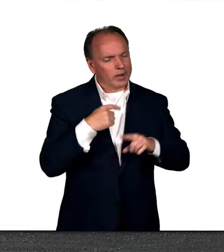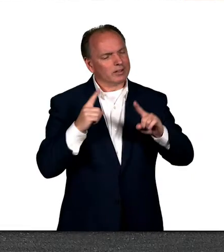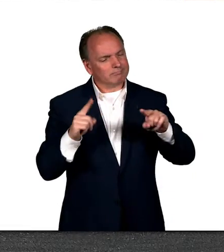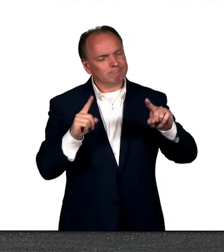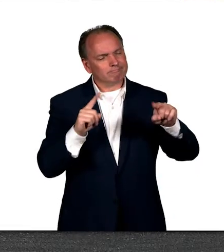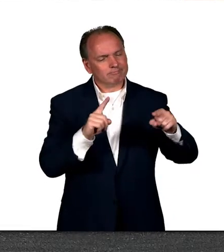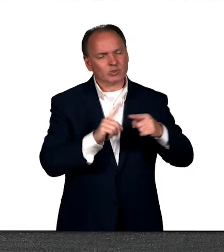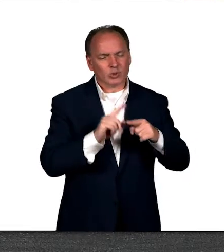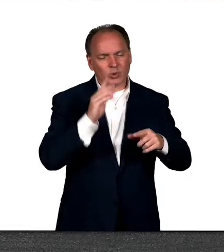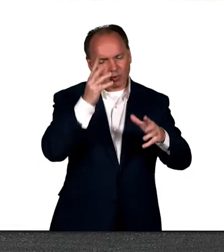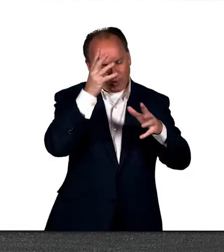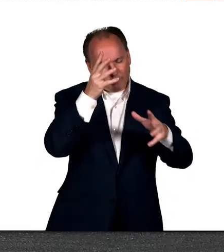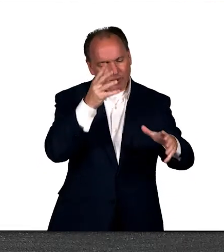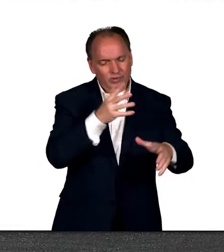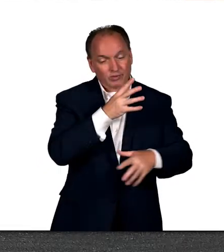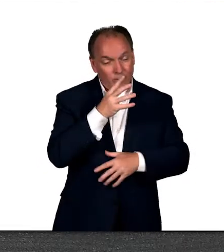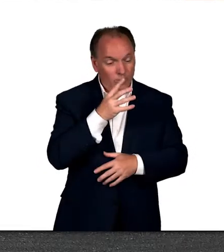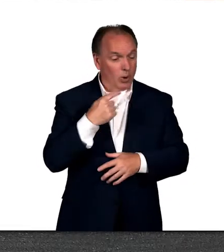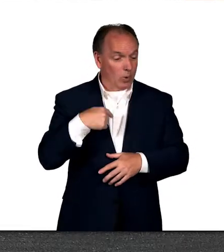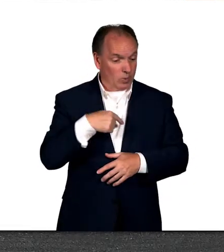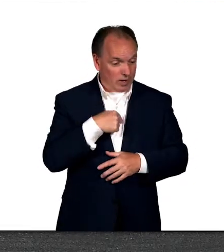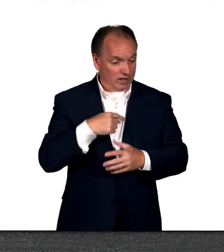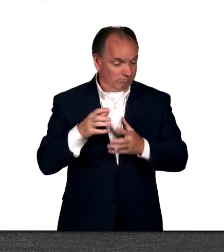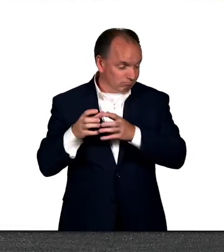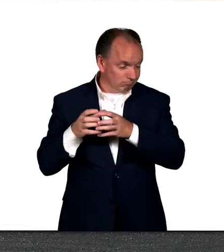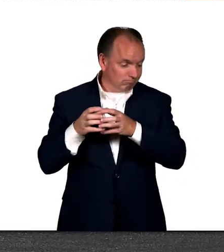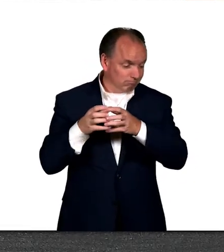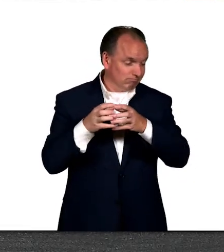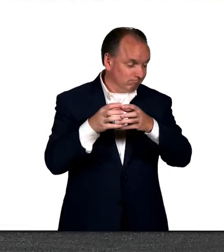to Grandpa's farm. We're on the way